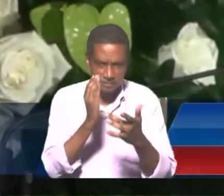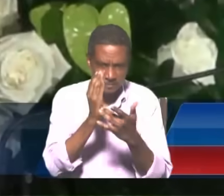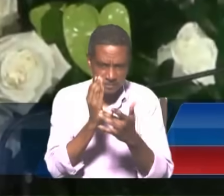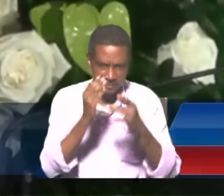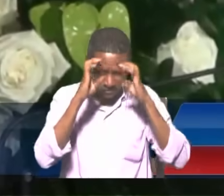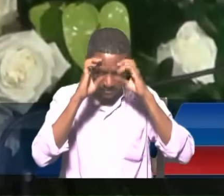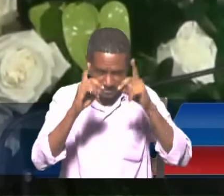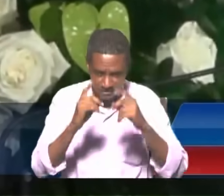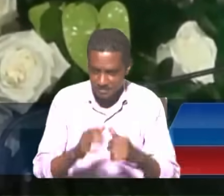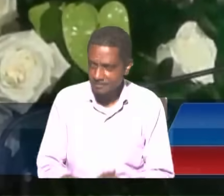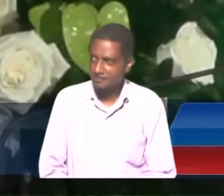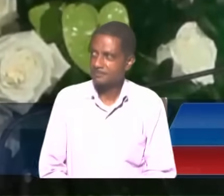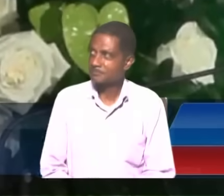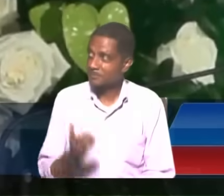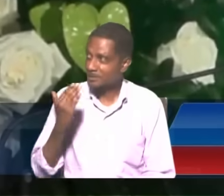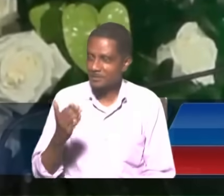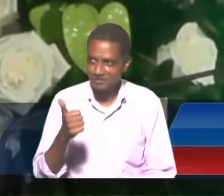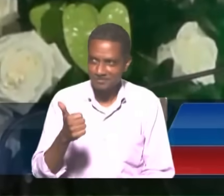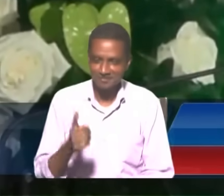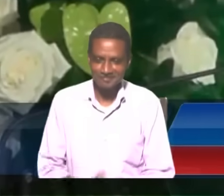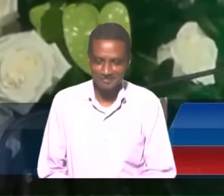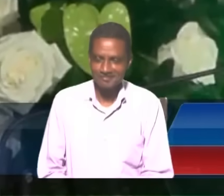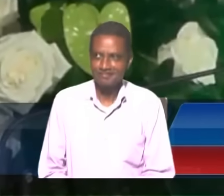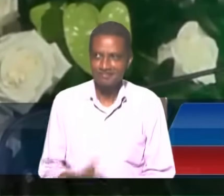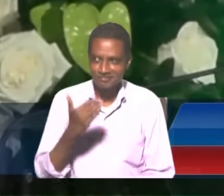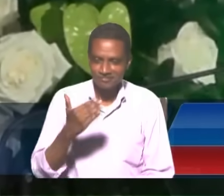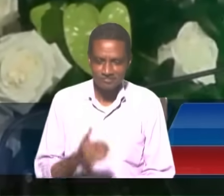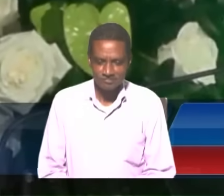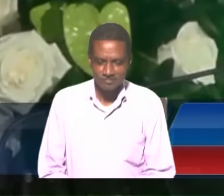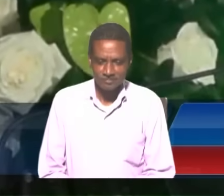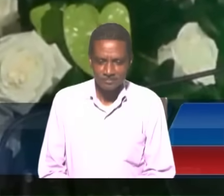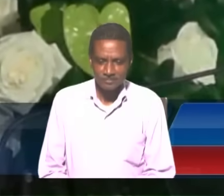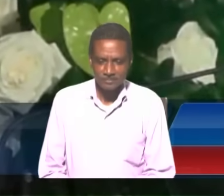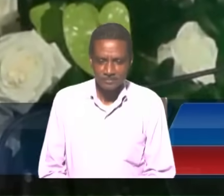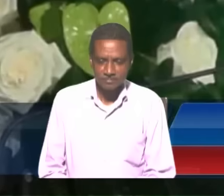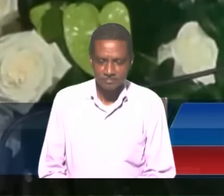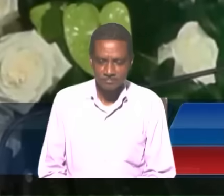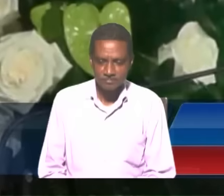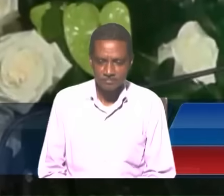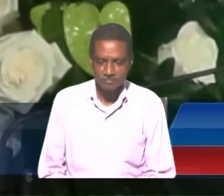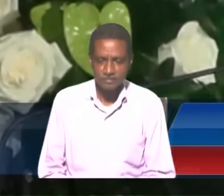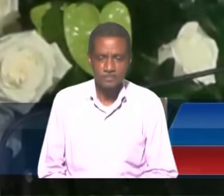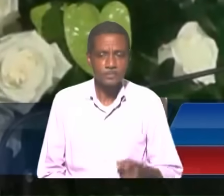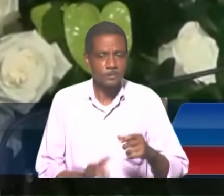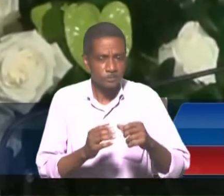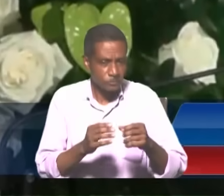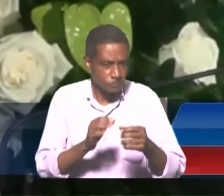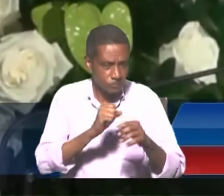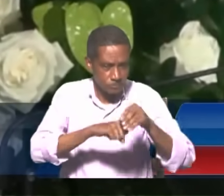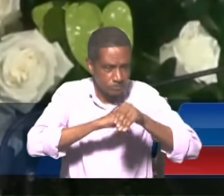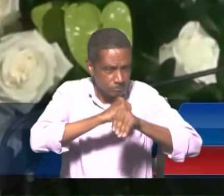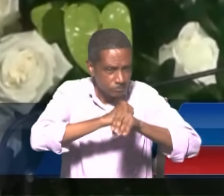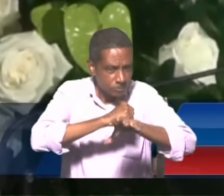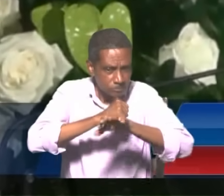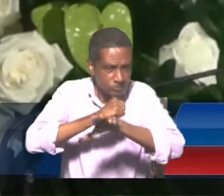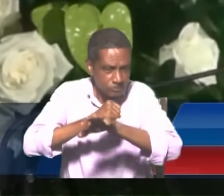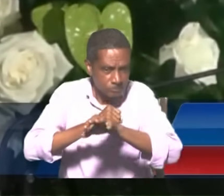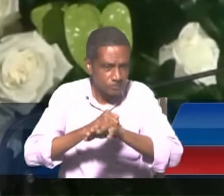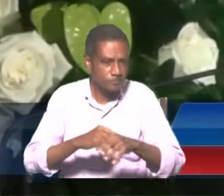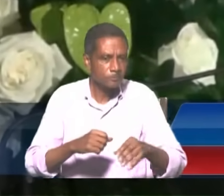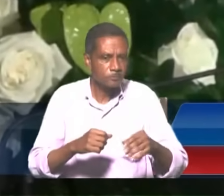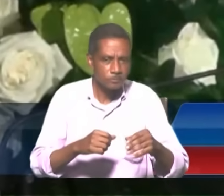young people gain practical, future-ready competencies. Promote ethical and